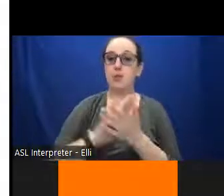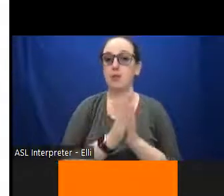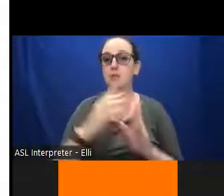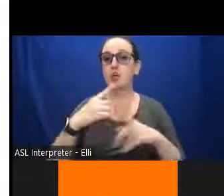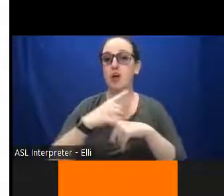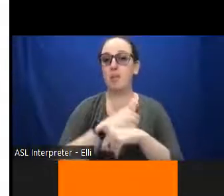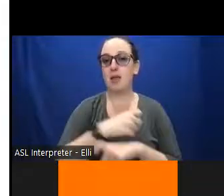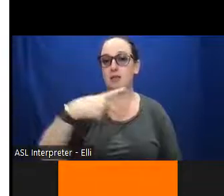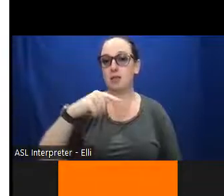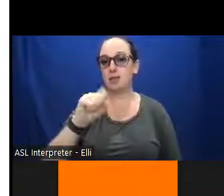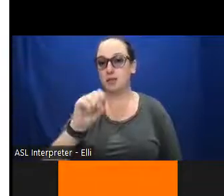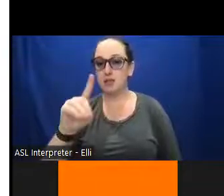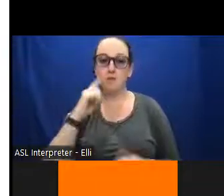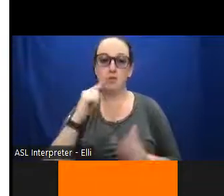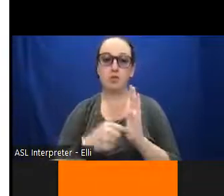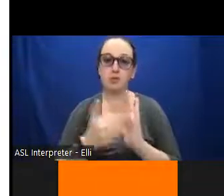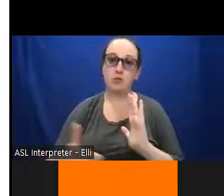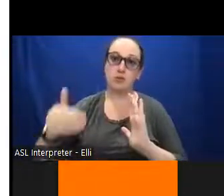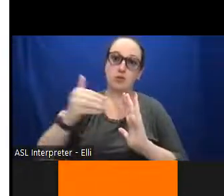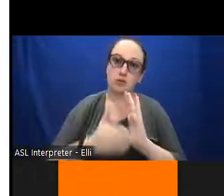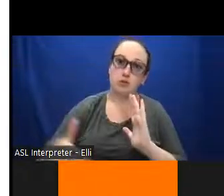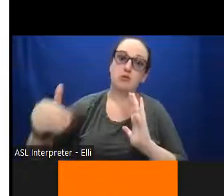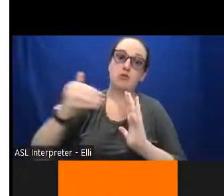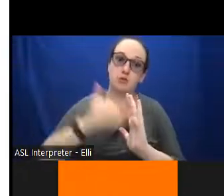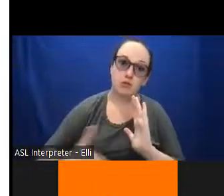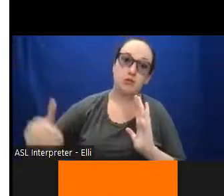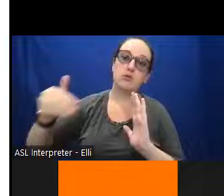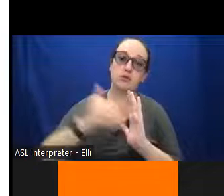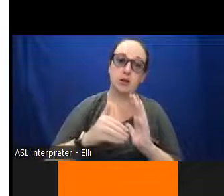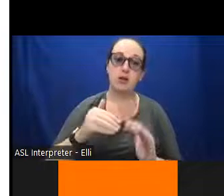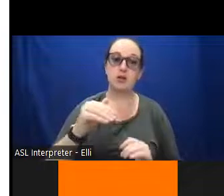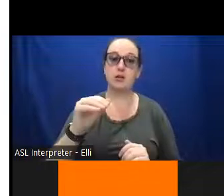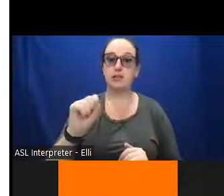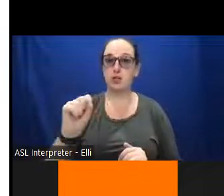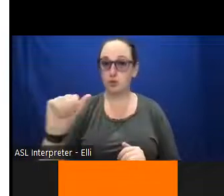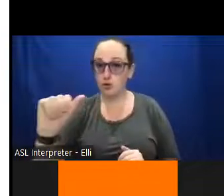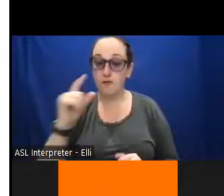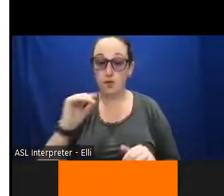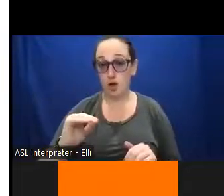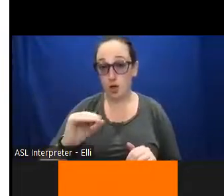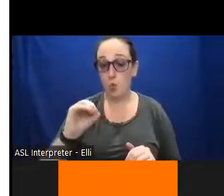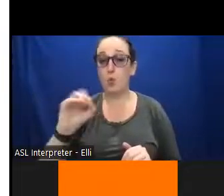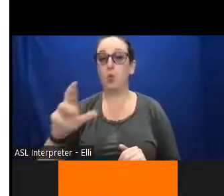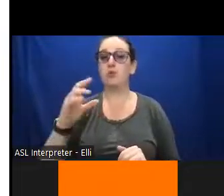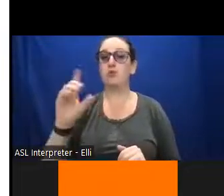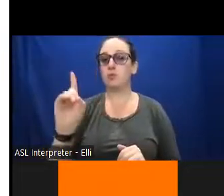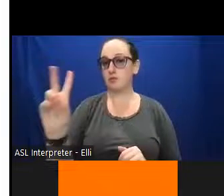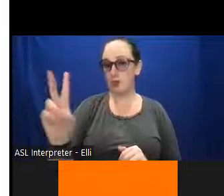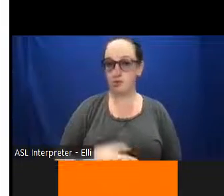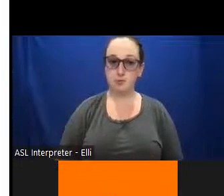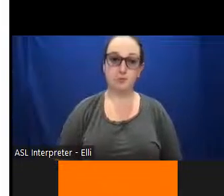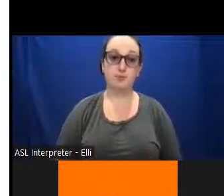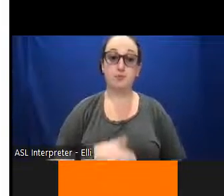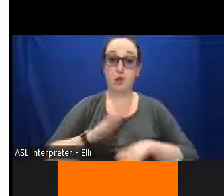such as in domestic abuse or child sexual abuse. The alarm system in the brain becomes jammed.